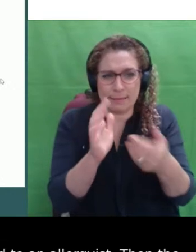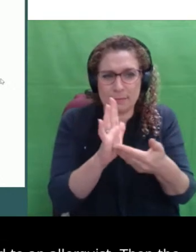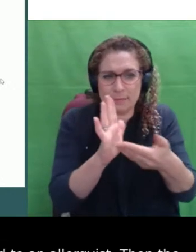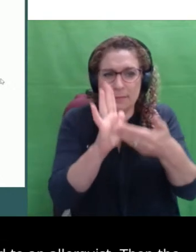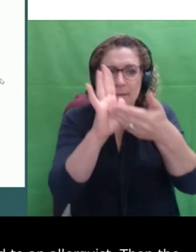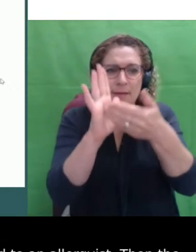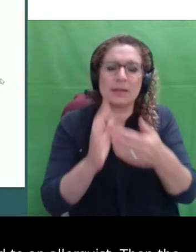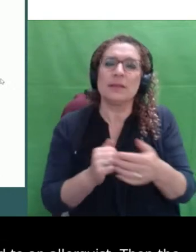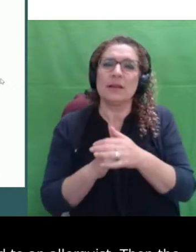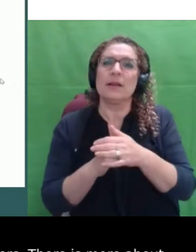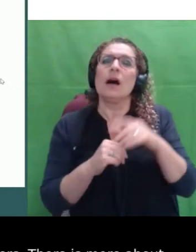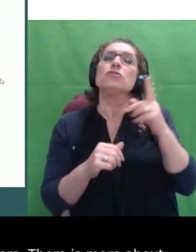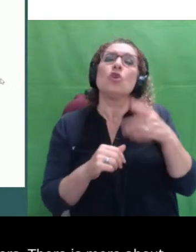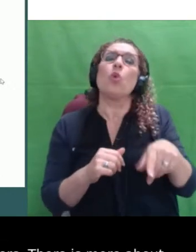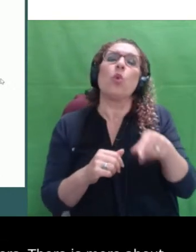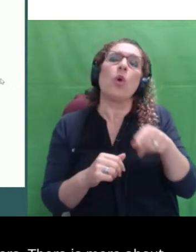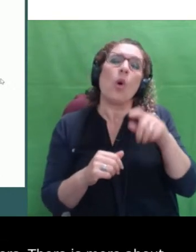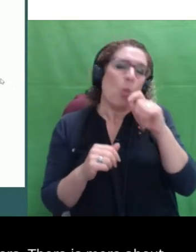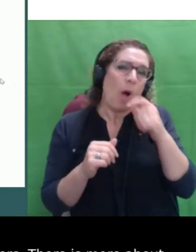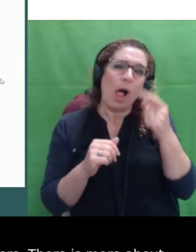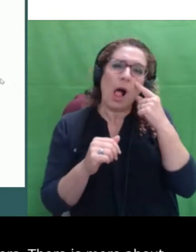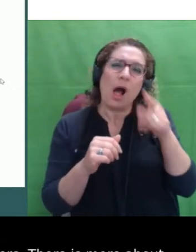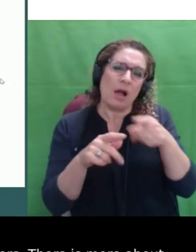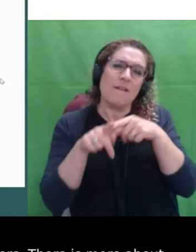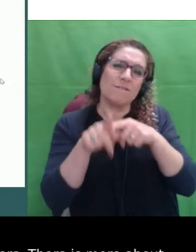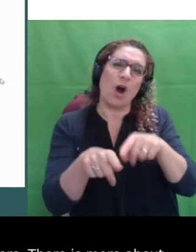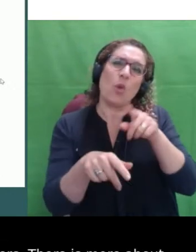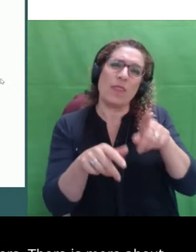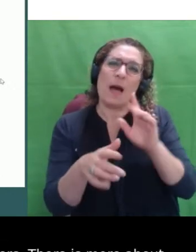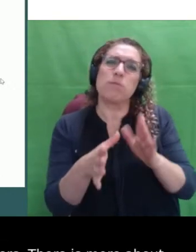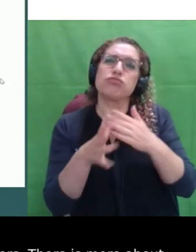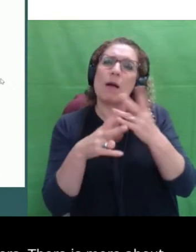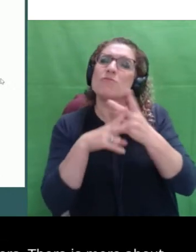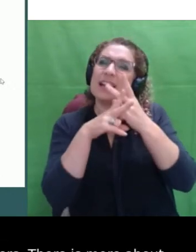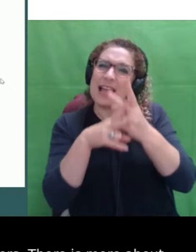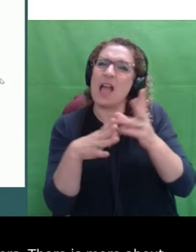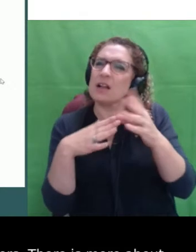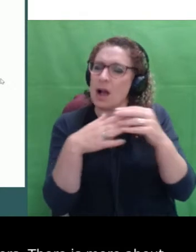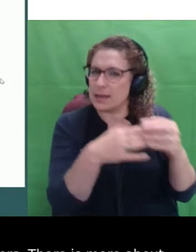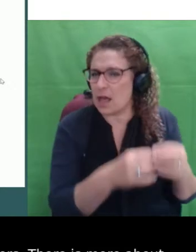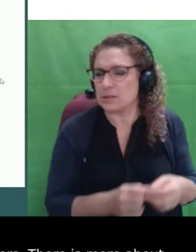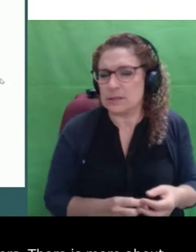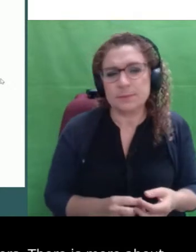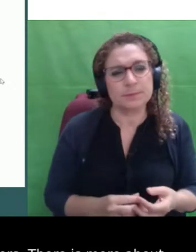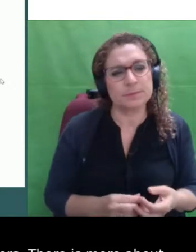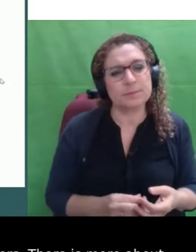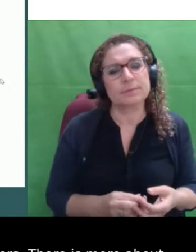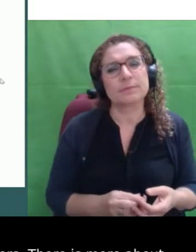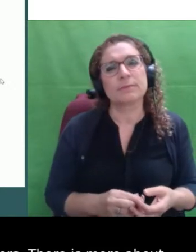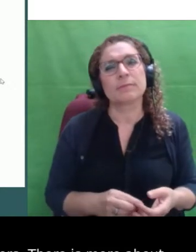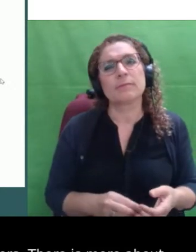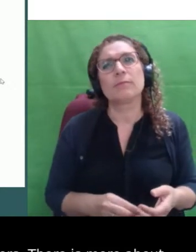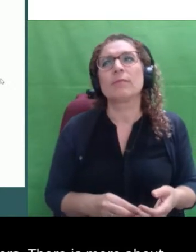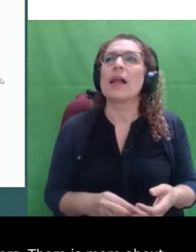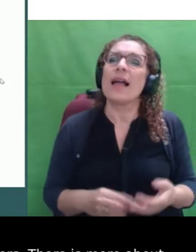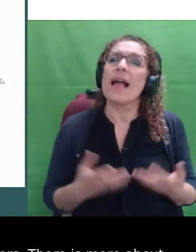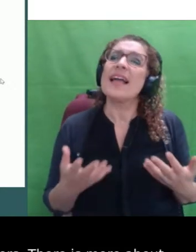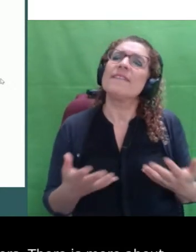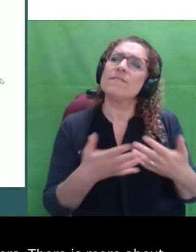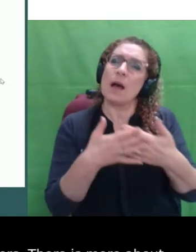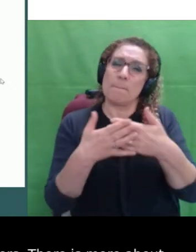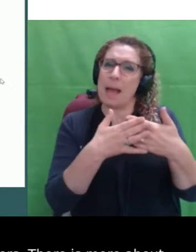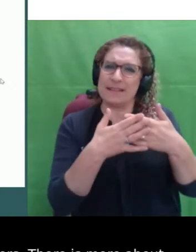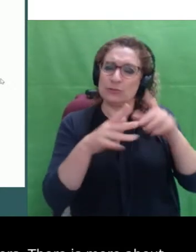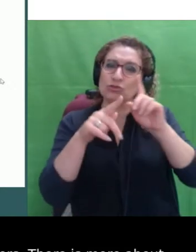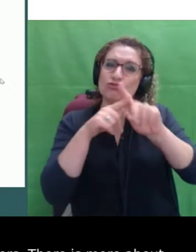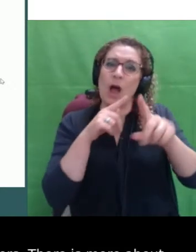milkology for primary care guidelines babies only need to cut back a bit of milk so if they've just tried you know just one bottle